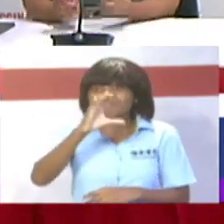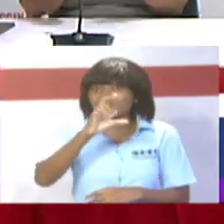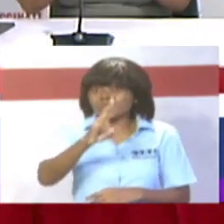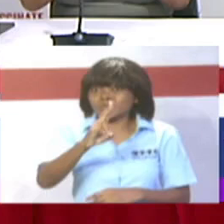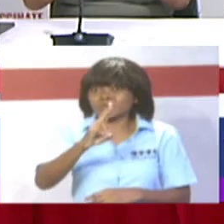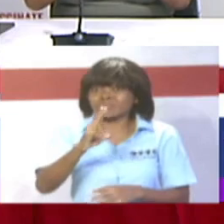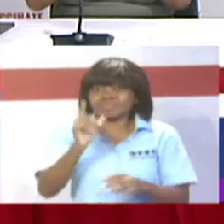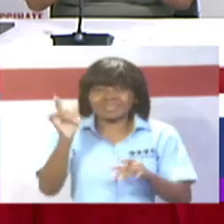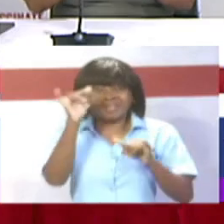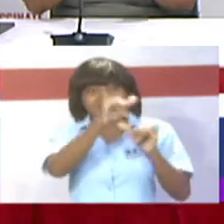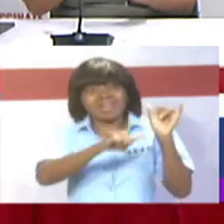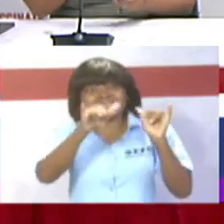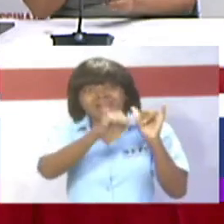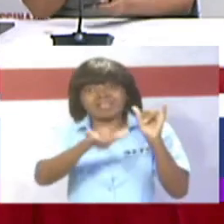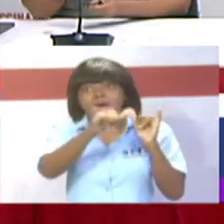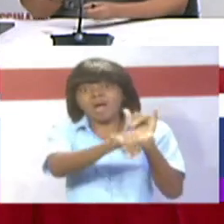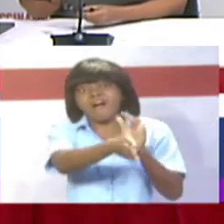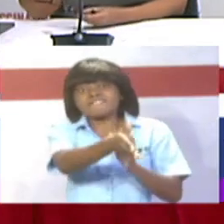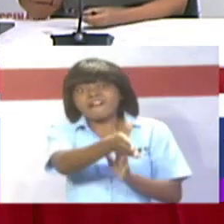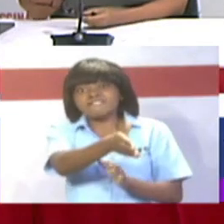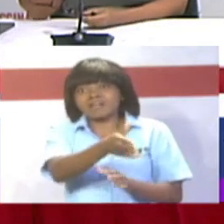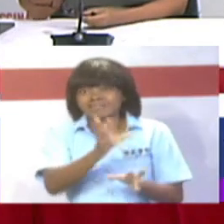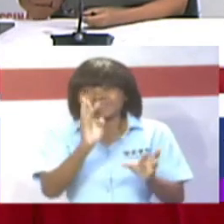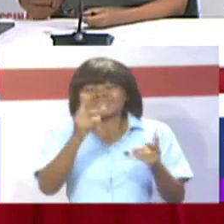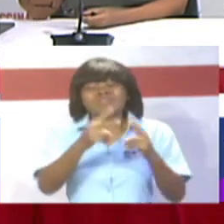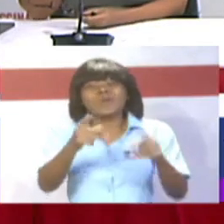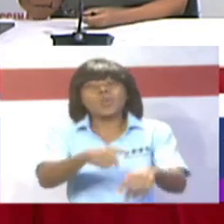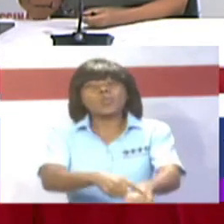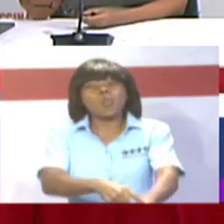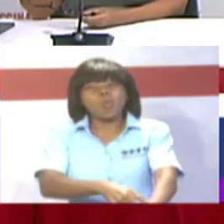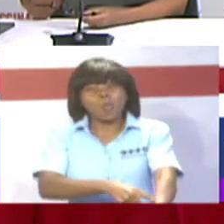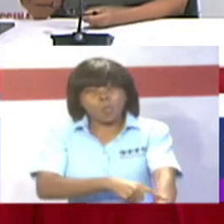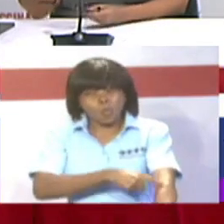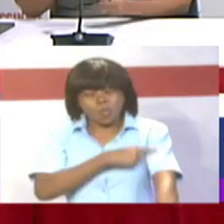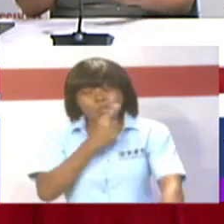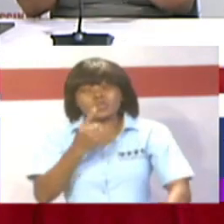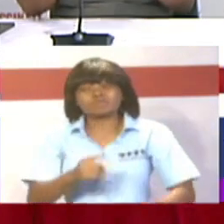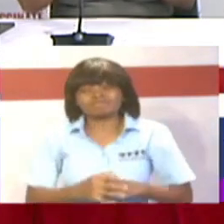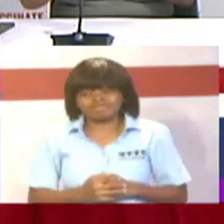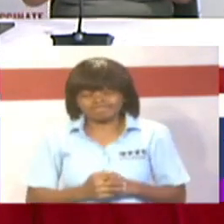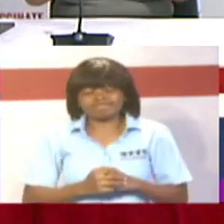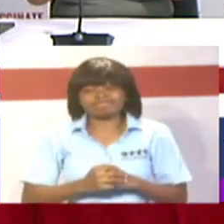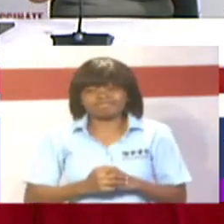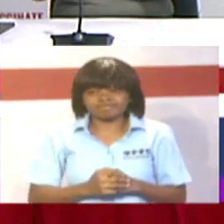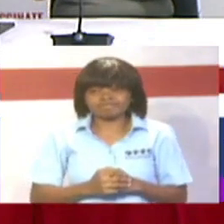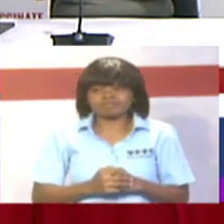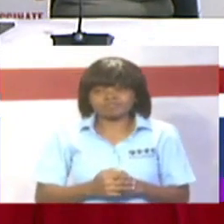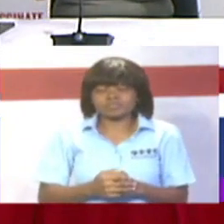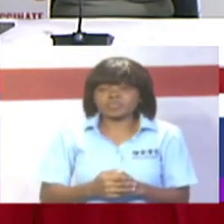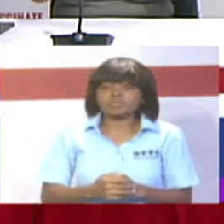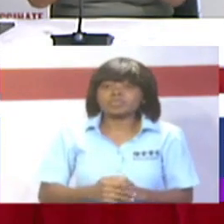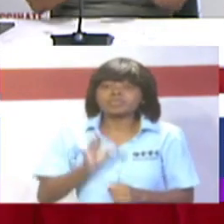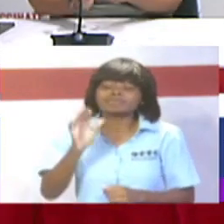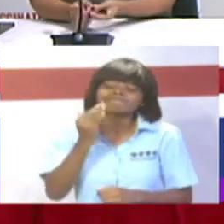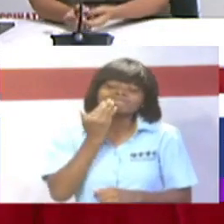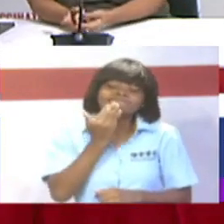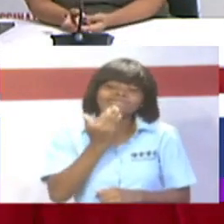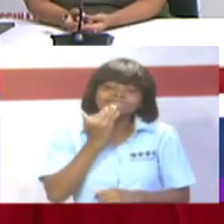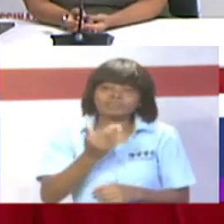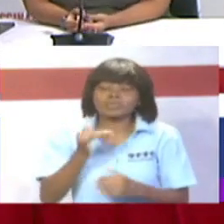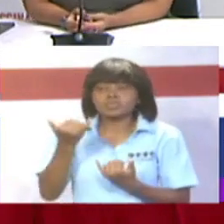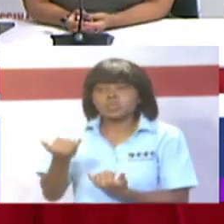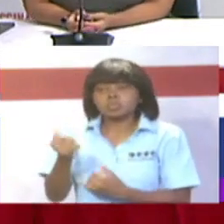Thank you very much, Ms. Bethel. We now go back to AZP News for a follow-up question.